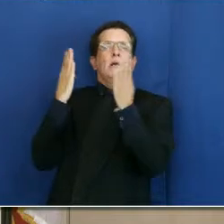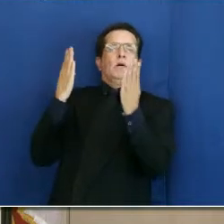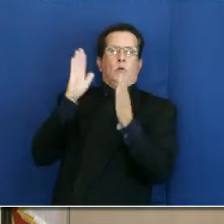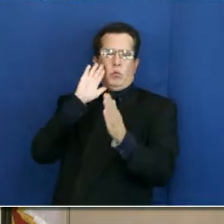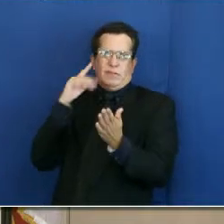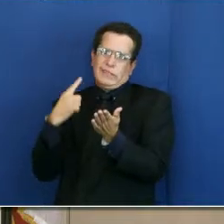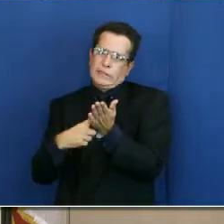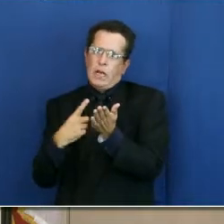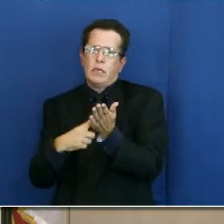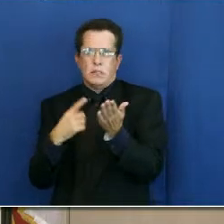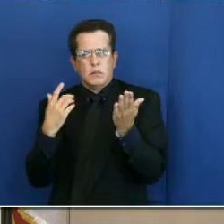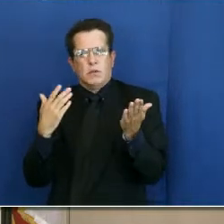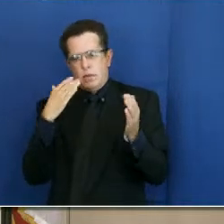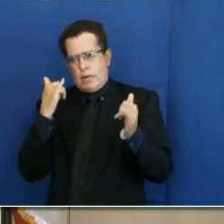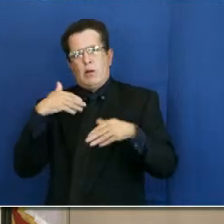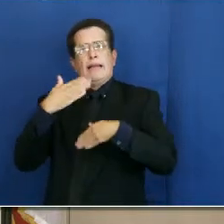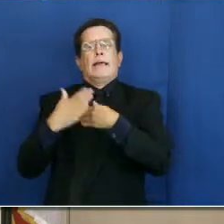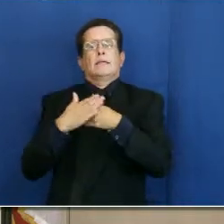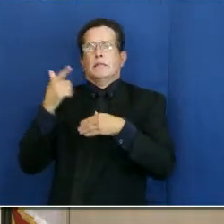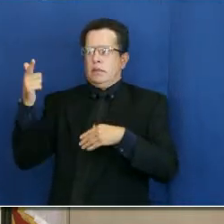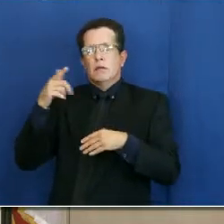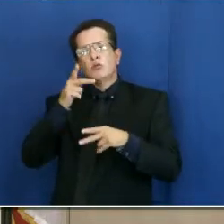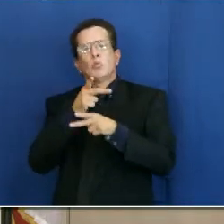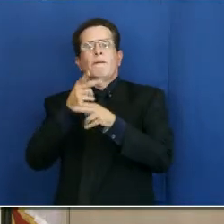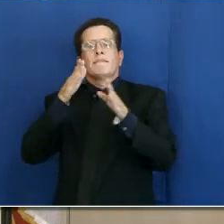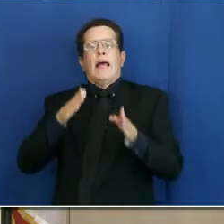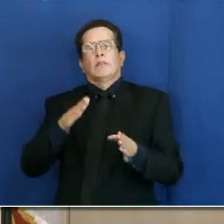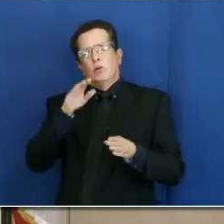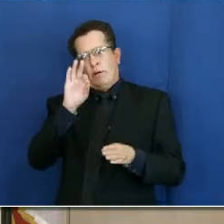up Supervisor Nathan Flesher.